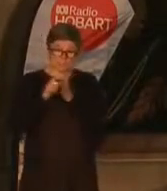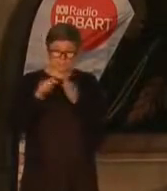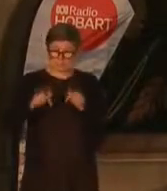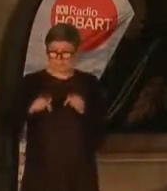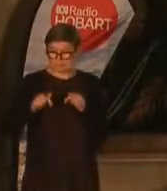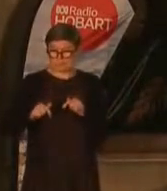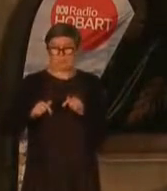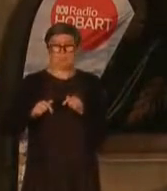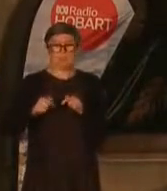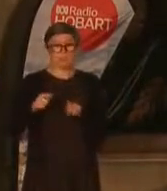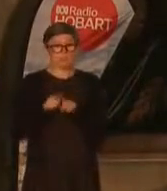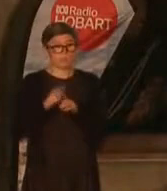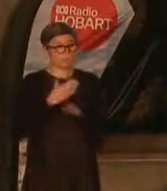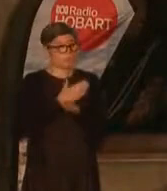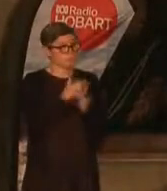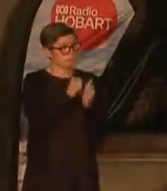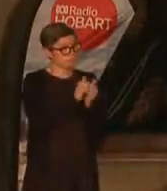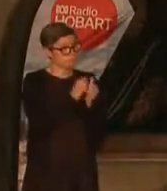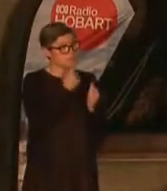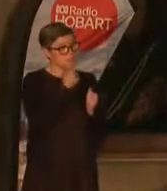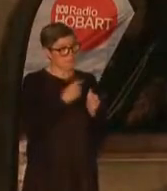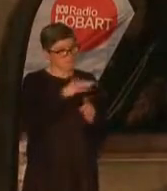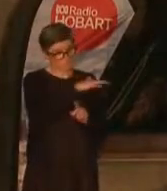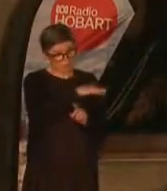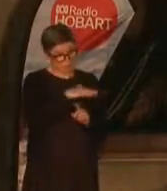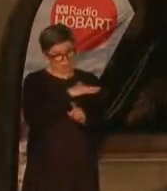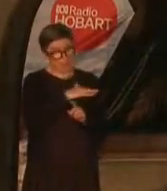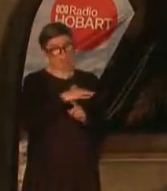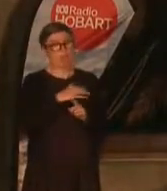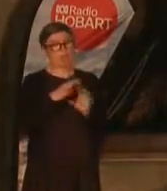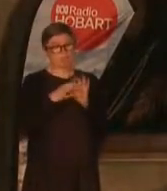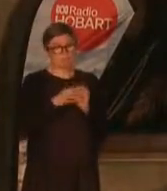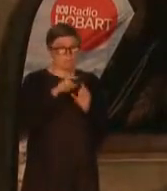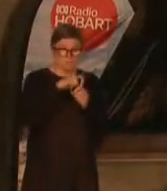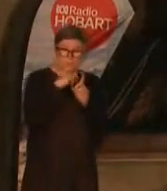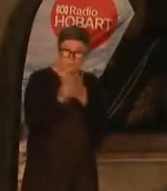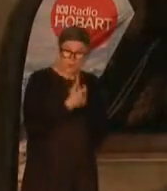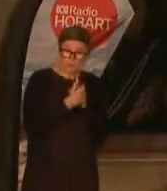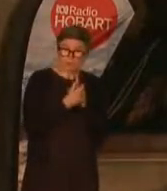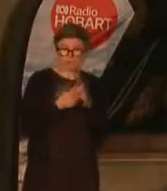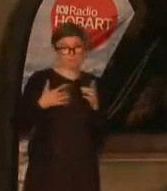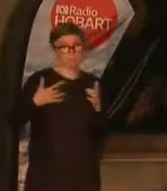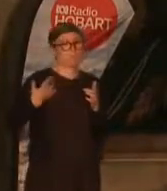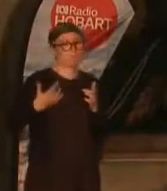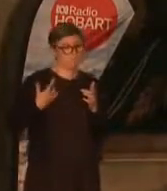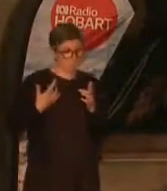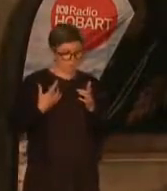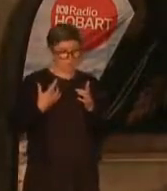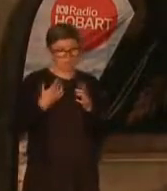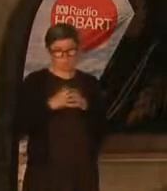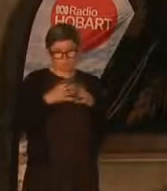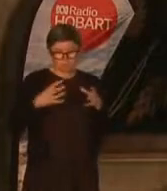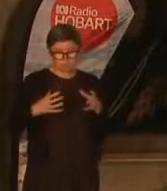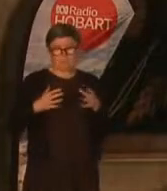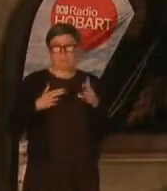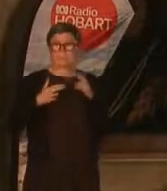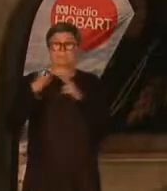her work in the museum sector associated with repatriation, cultural revival and developing a First